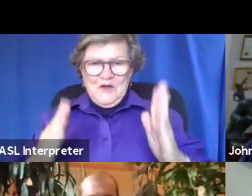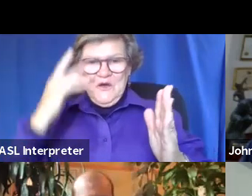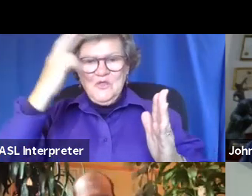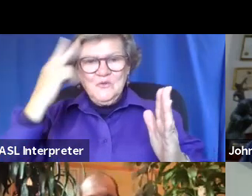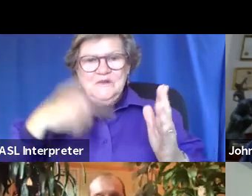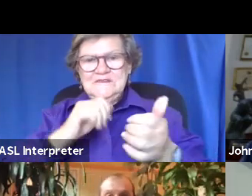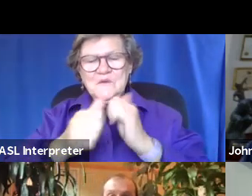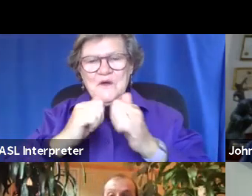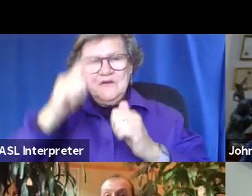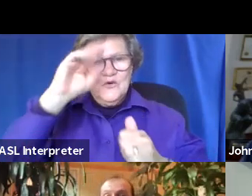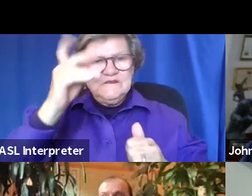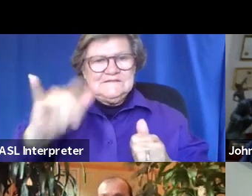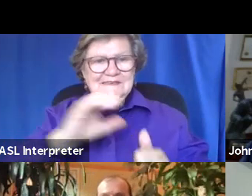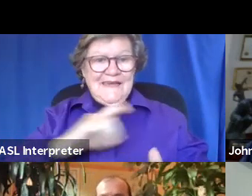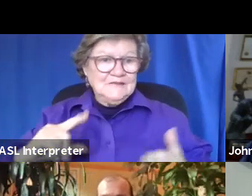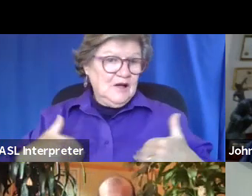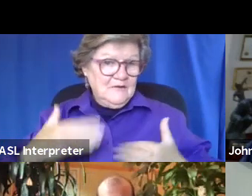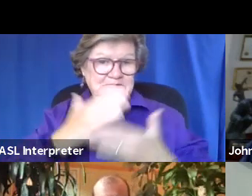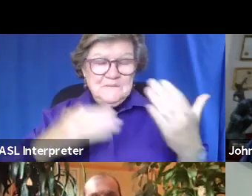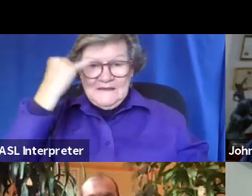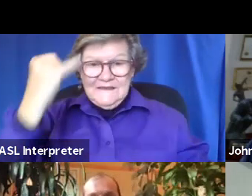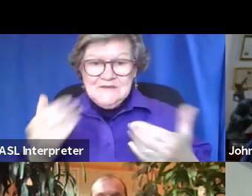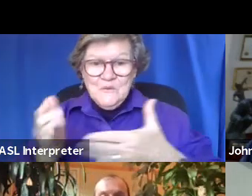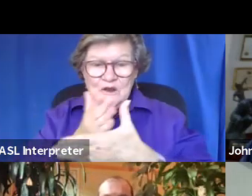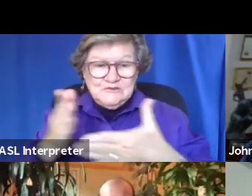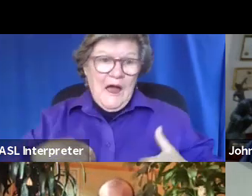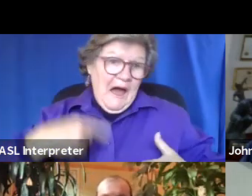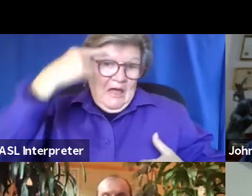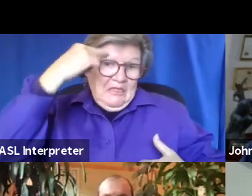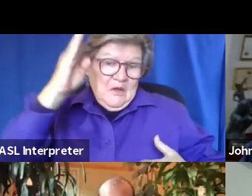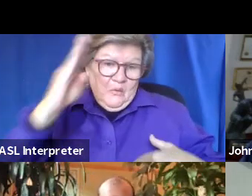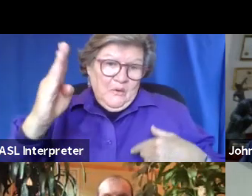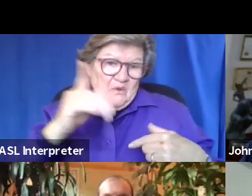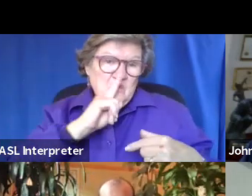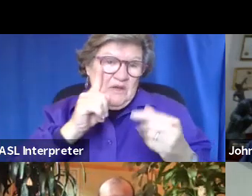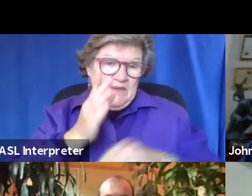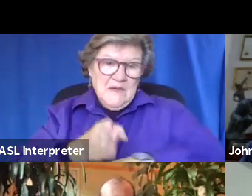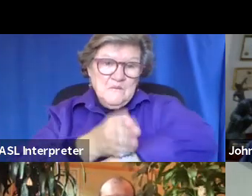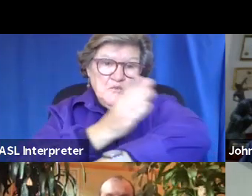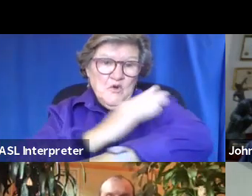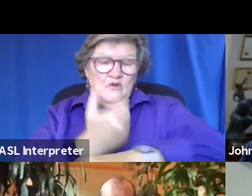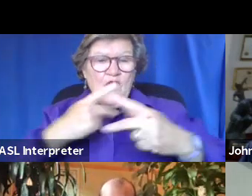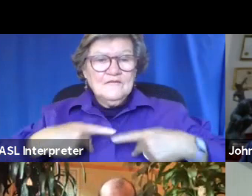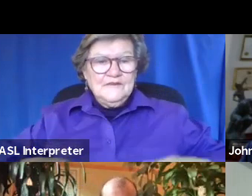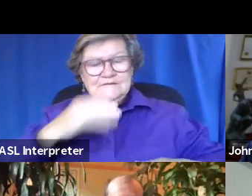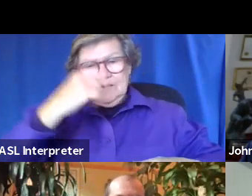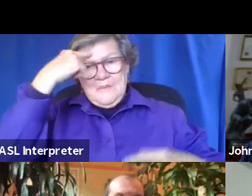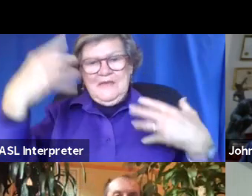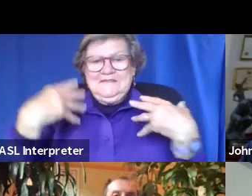city council is because I have some ideas that I want to share that I think will significantly improve our physical and mental